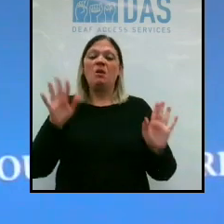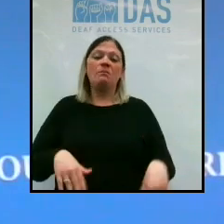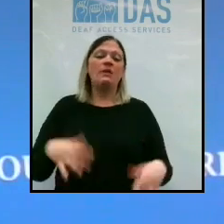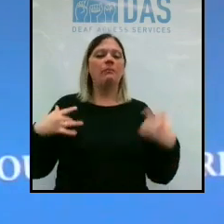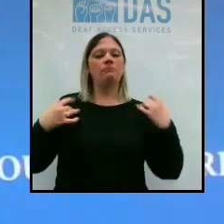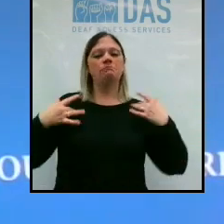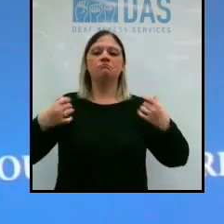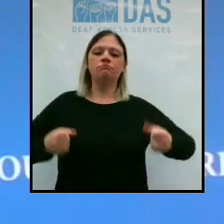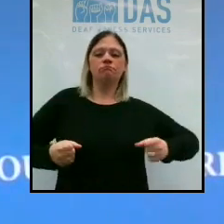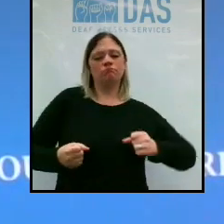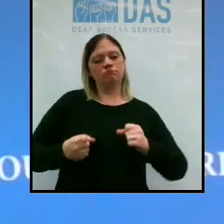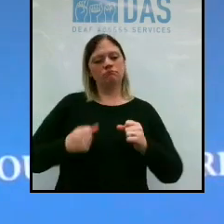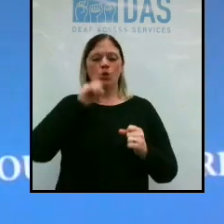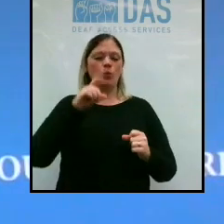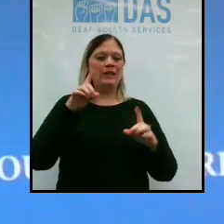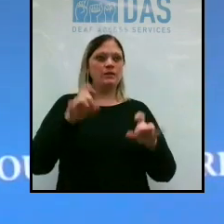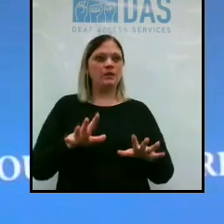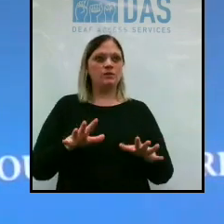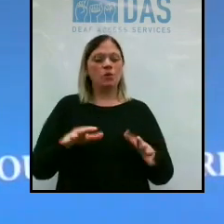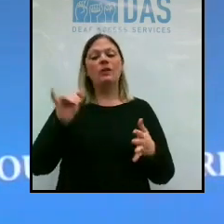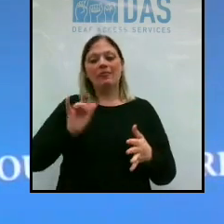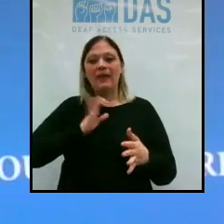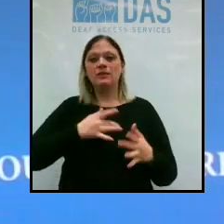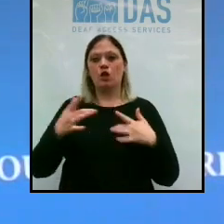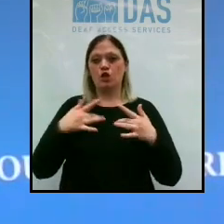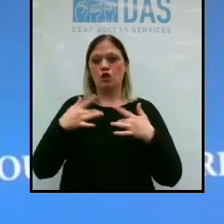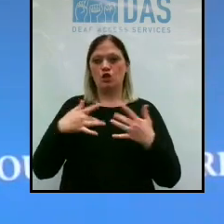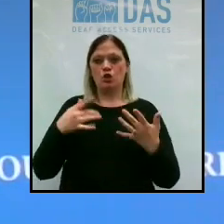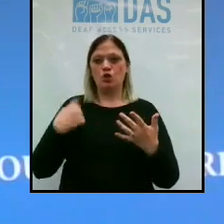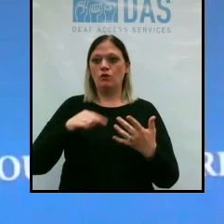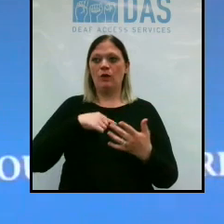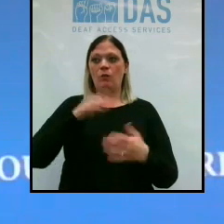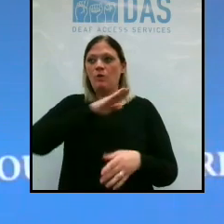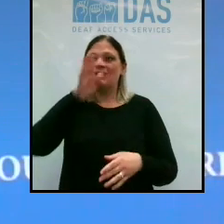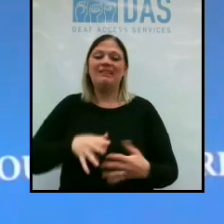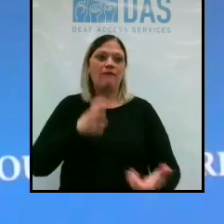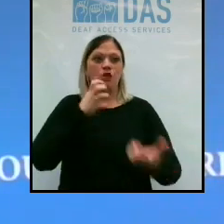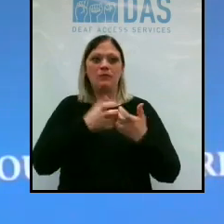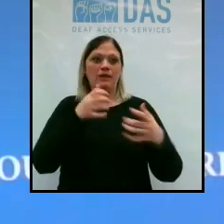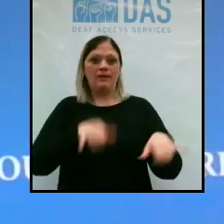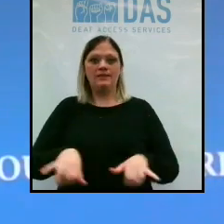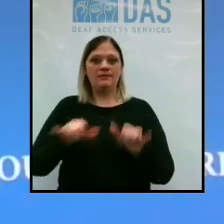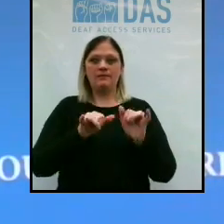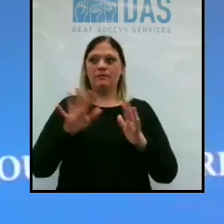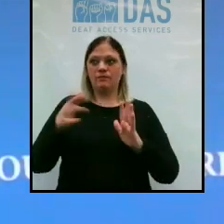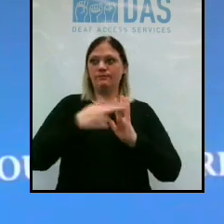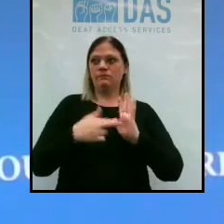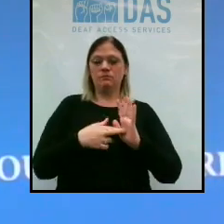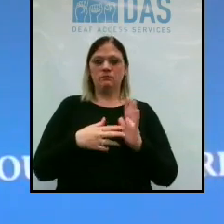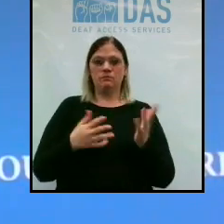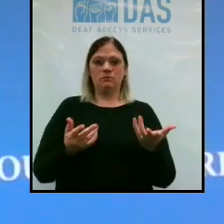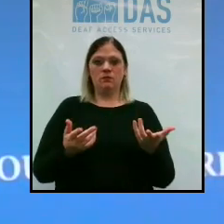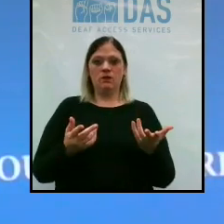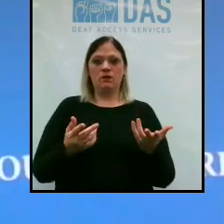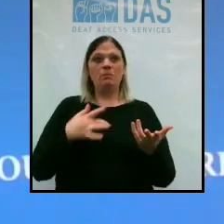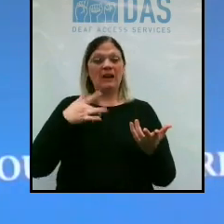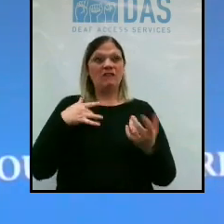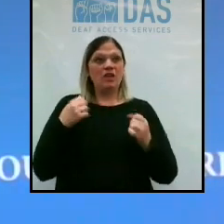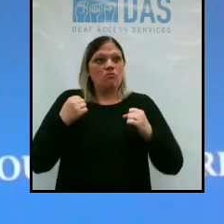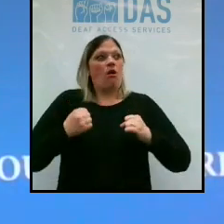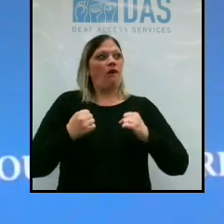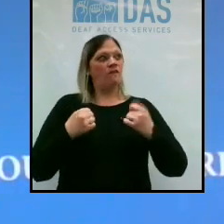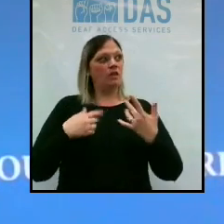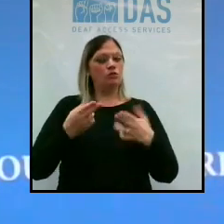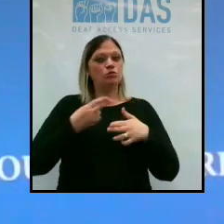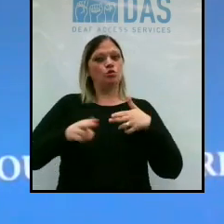healthy. Well, then that's a concern that we'd never be able to meet the standard. So I feel confident that within the next short period of